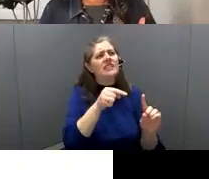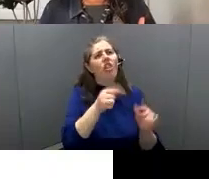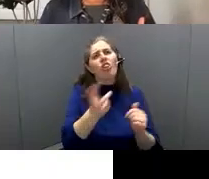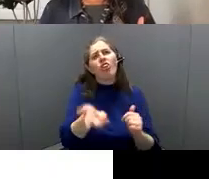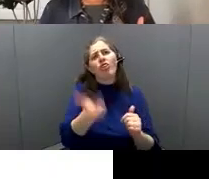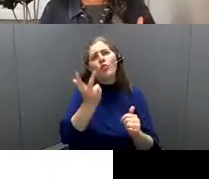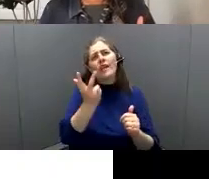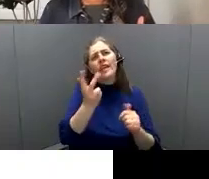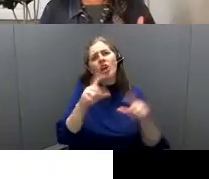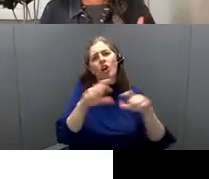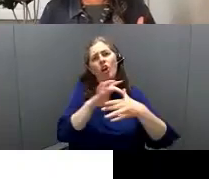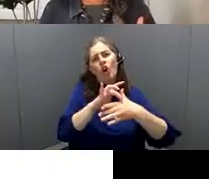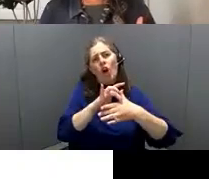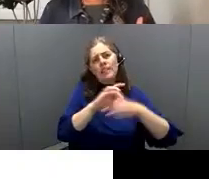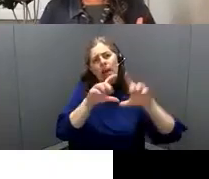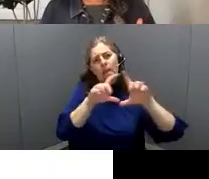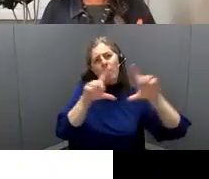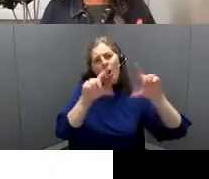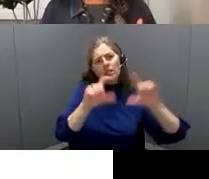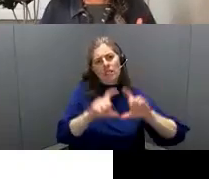content boxes.